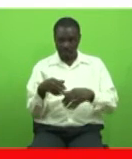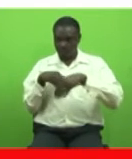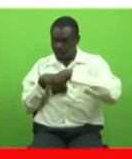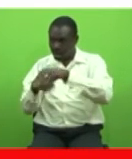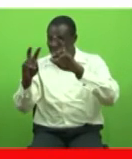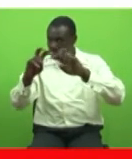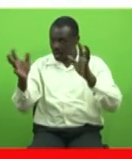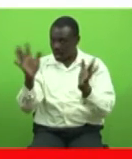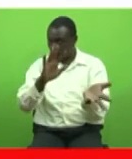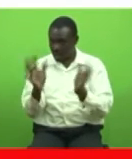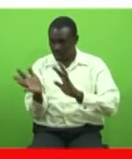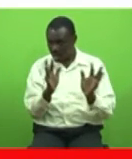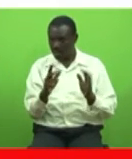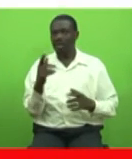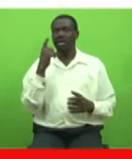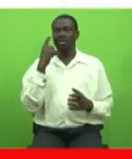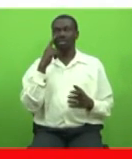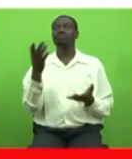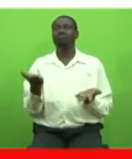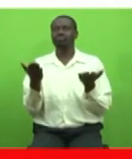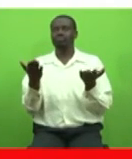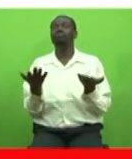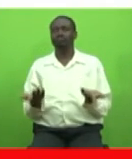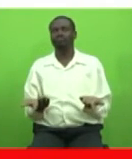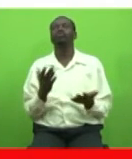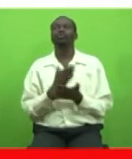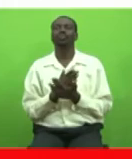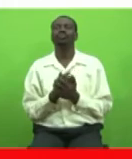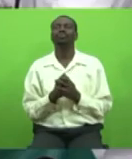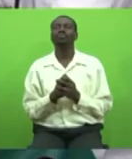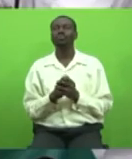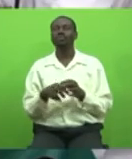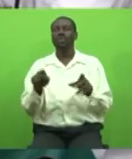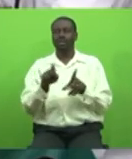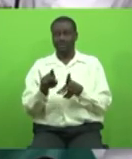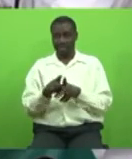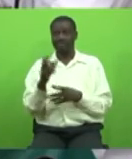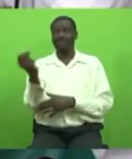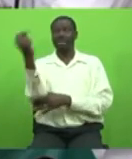120 hours or 5 days of sexual violence.